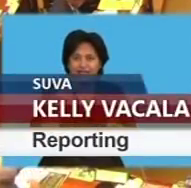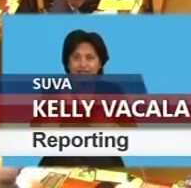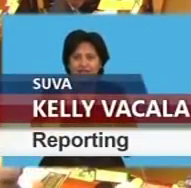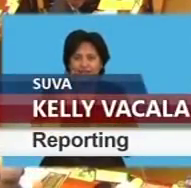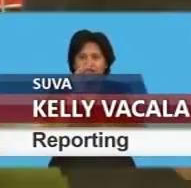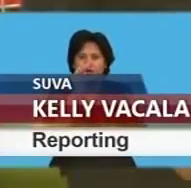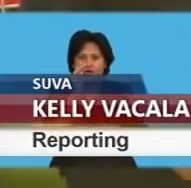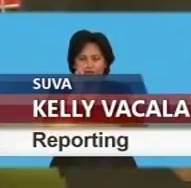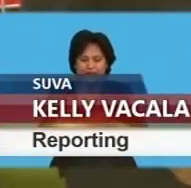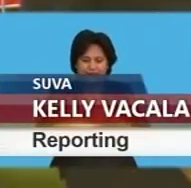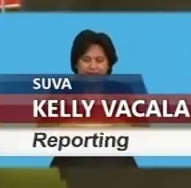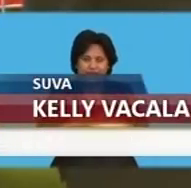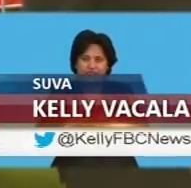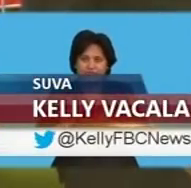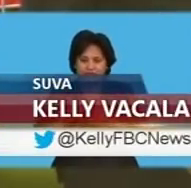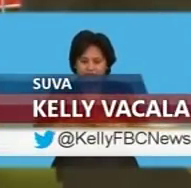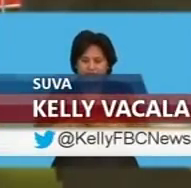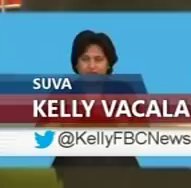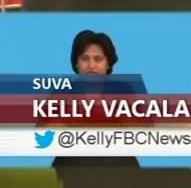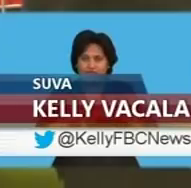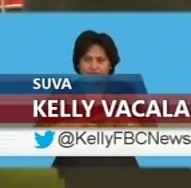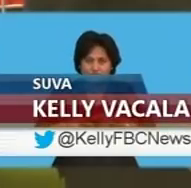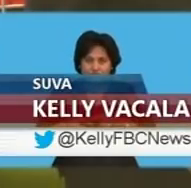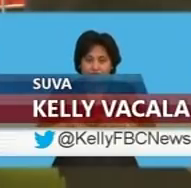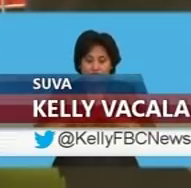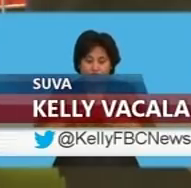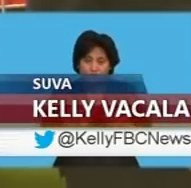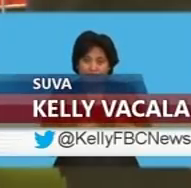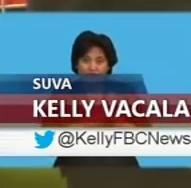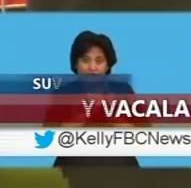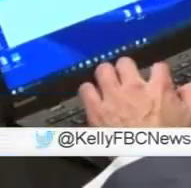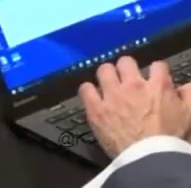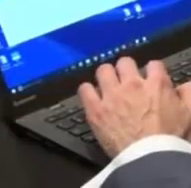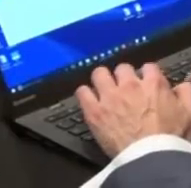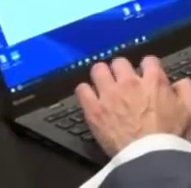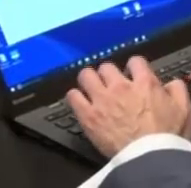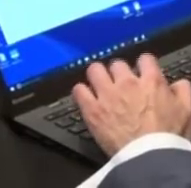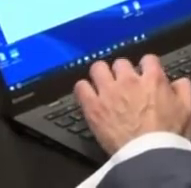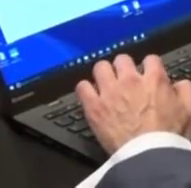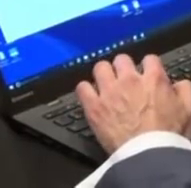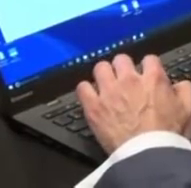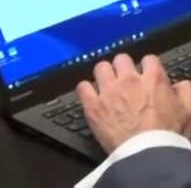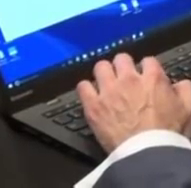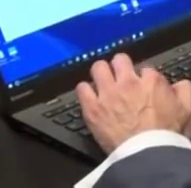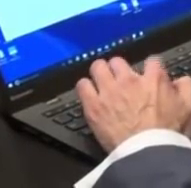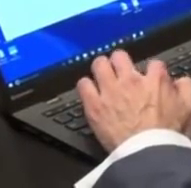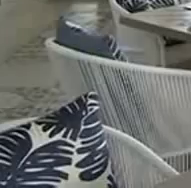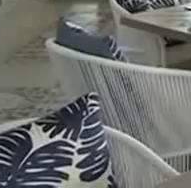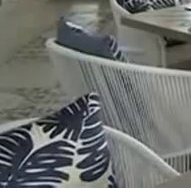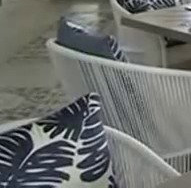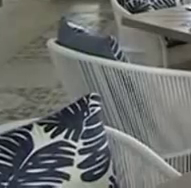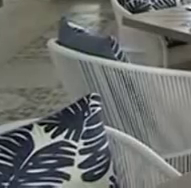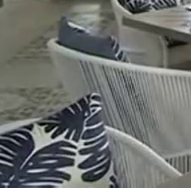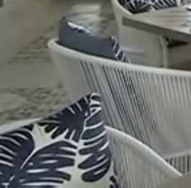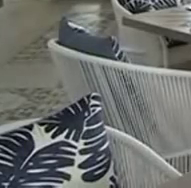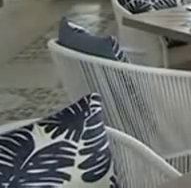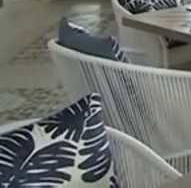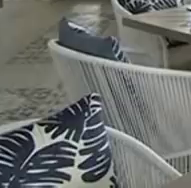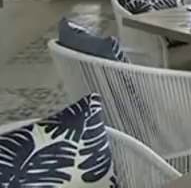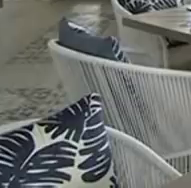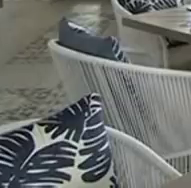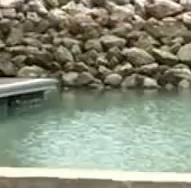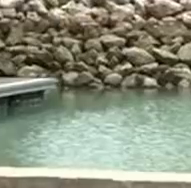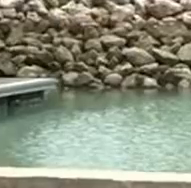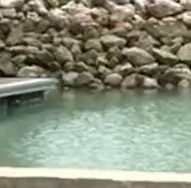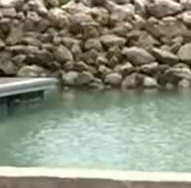Trades Minister Fayez Koya today highlighted the benefits of reviewing the Investment Policy Act. However, opposition MP William